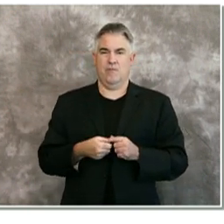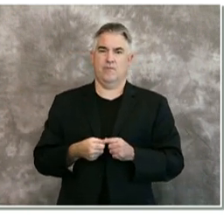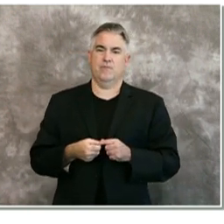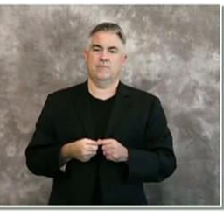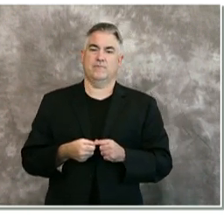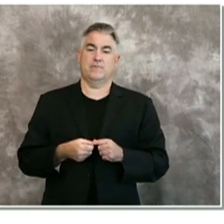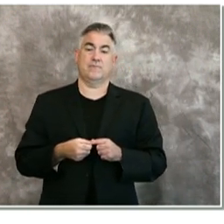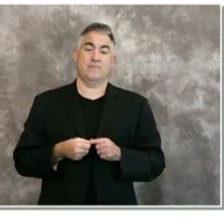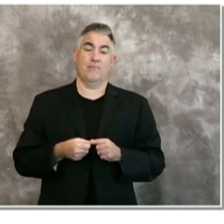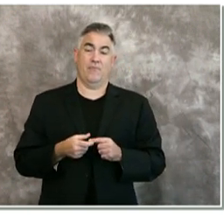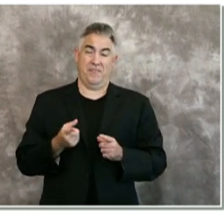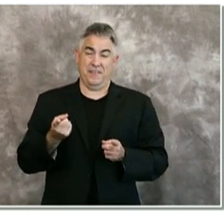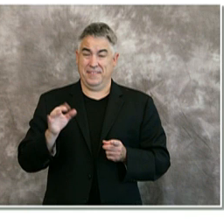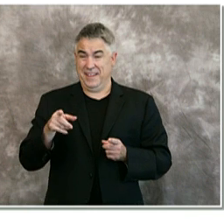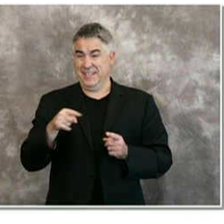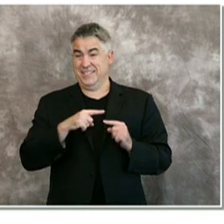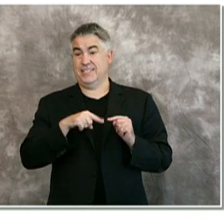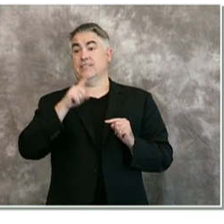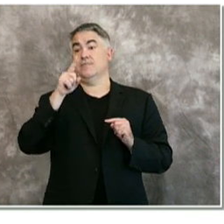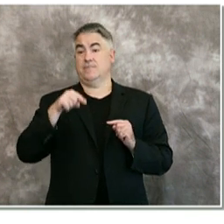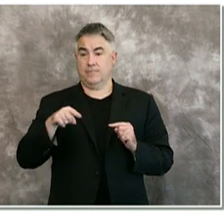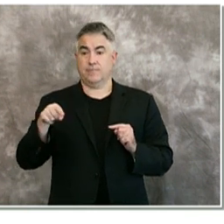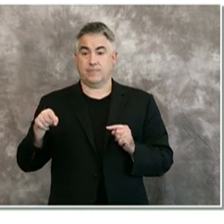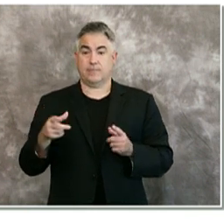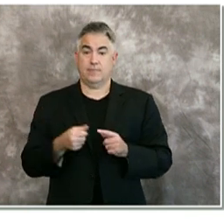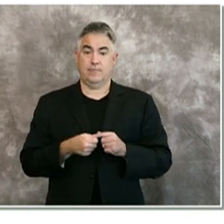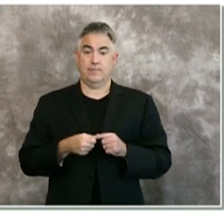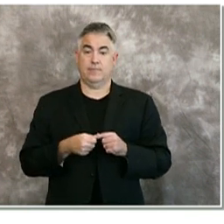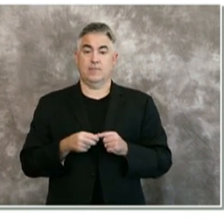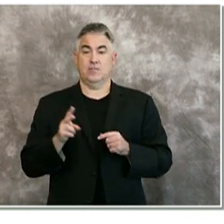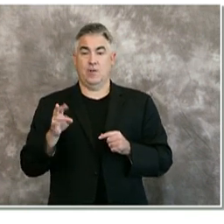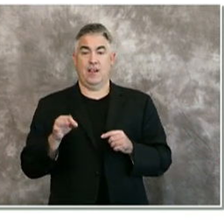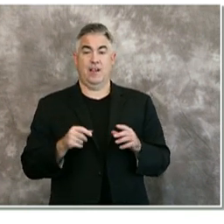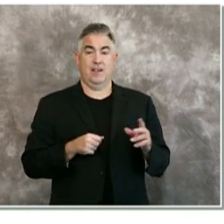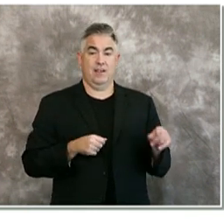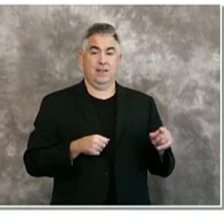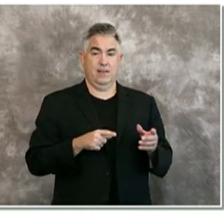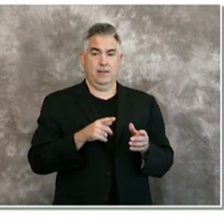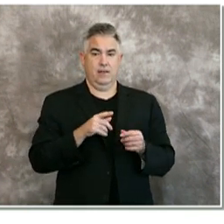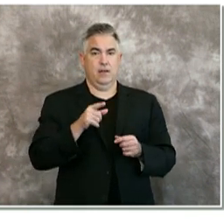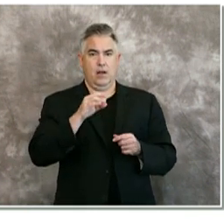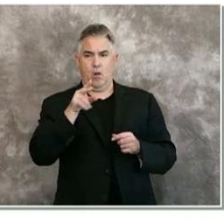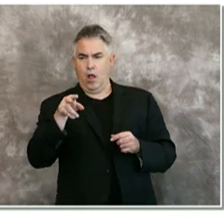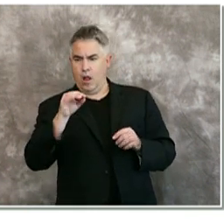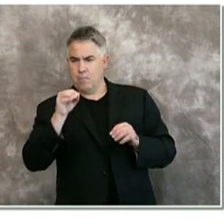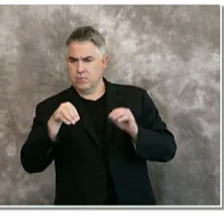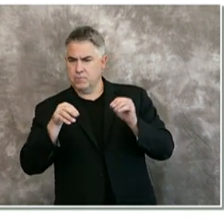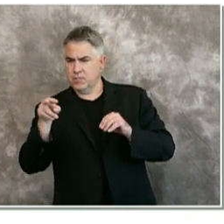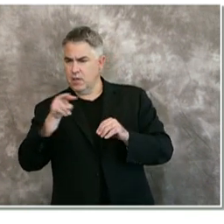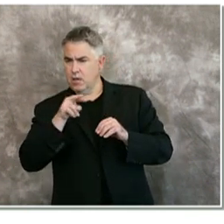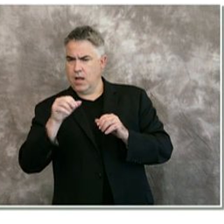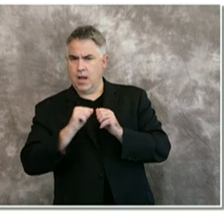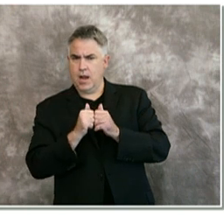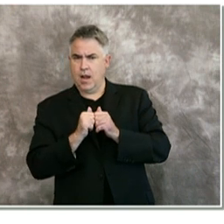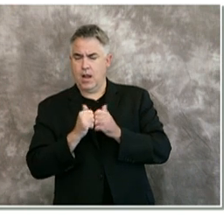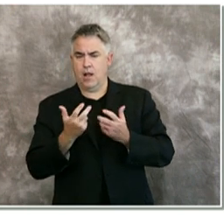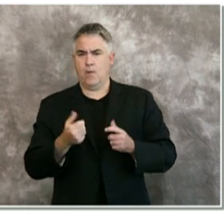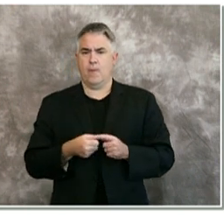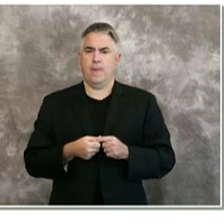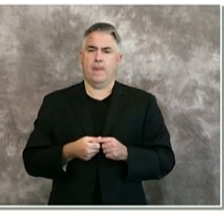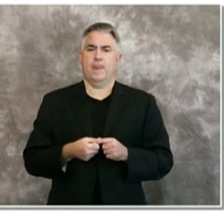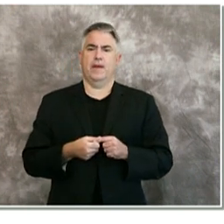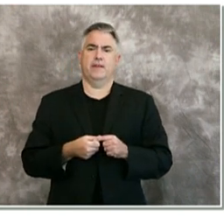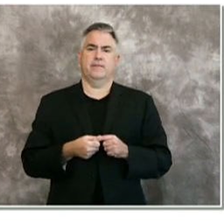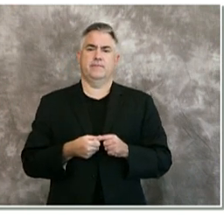see, since the 29th, the case investigation percentage, which is a case